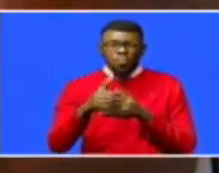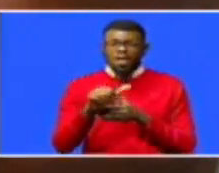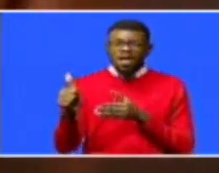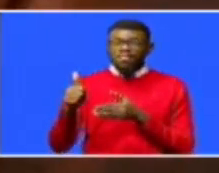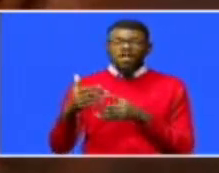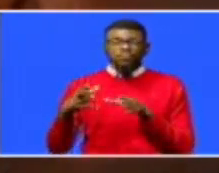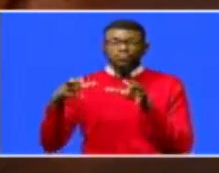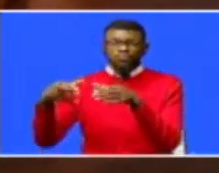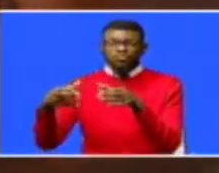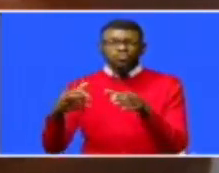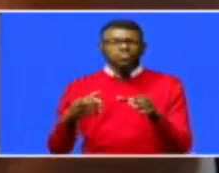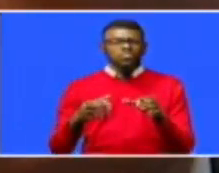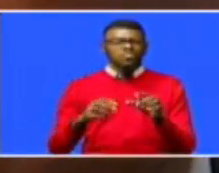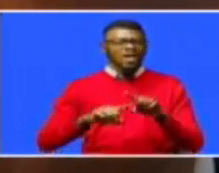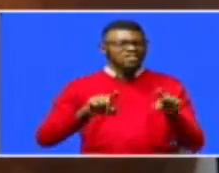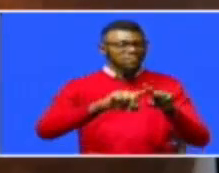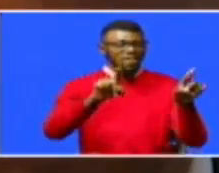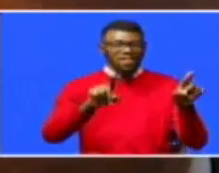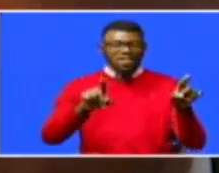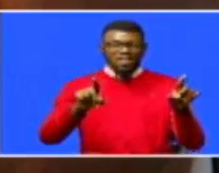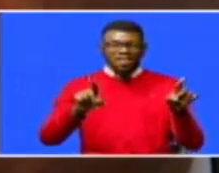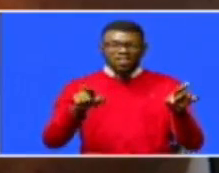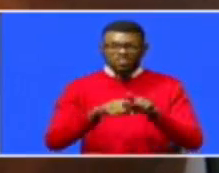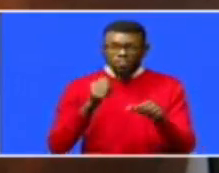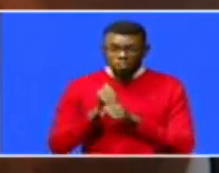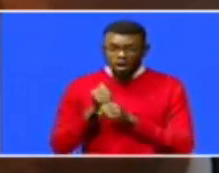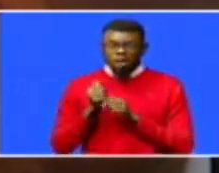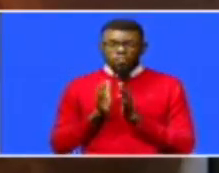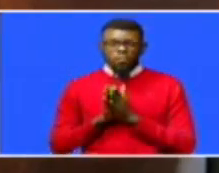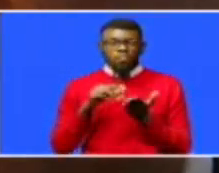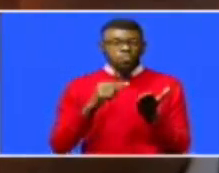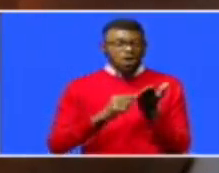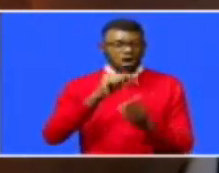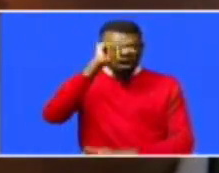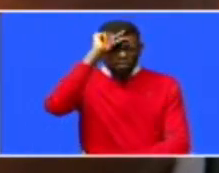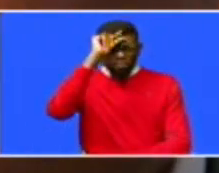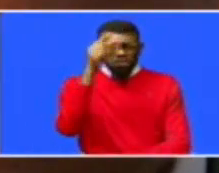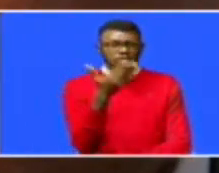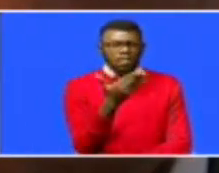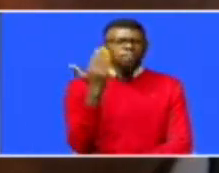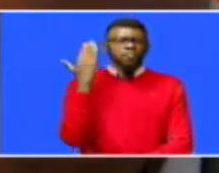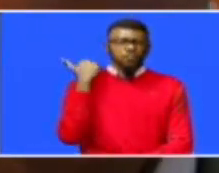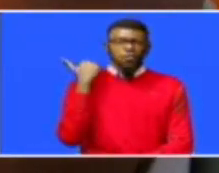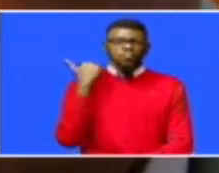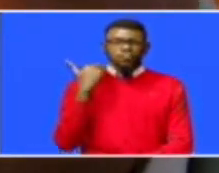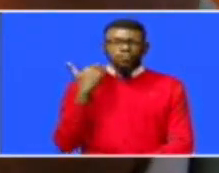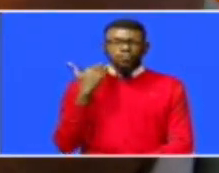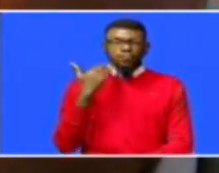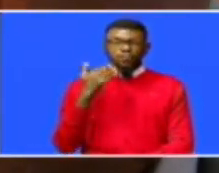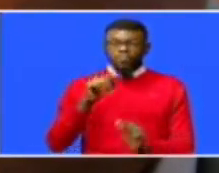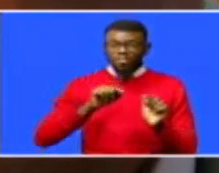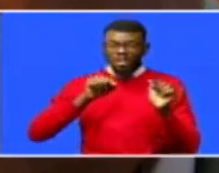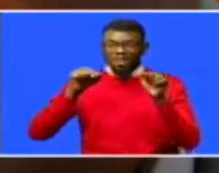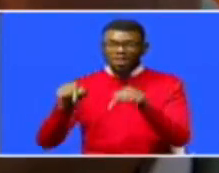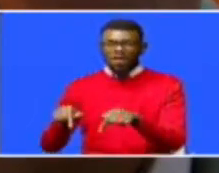agencies and also working also very closely with the Ugandan government, we were able to now be here.